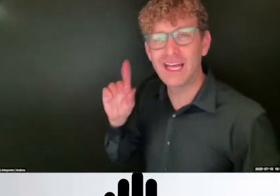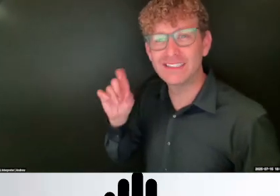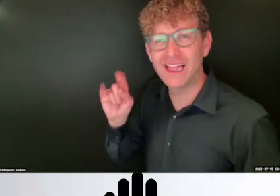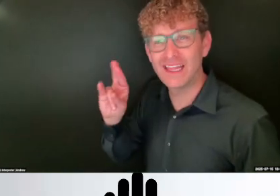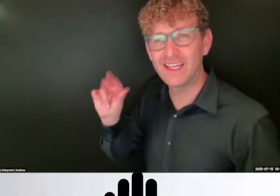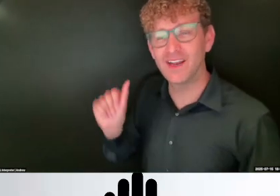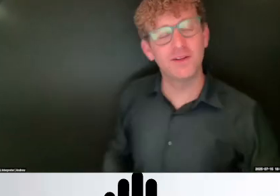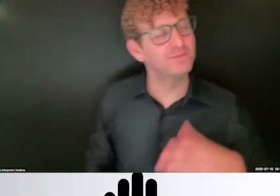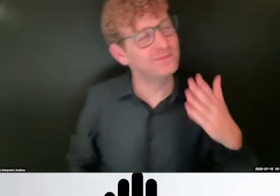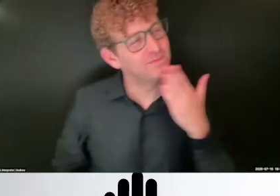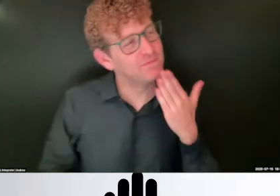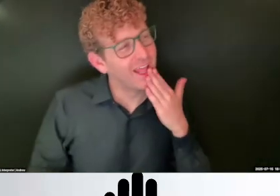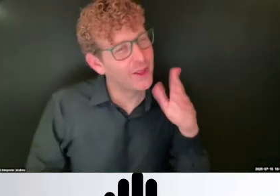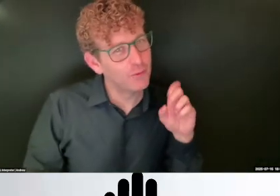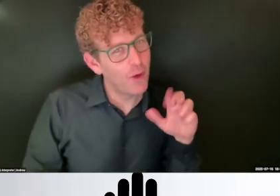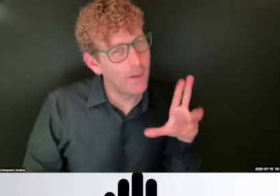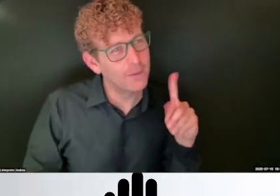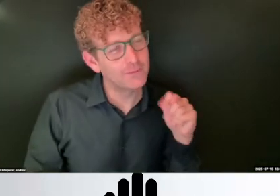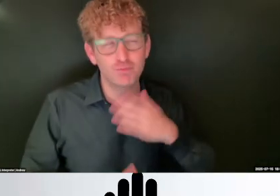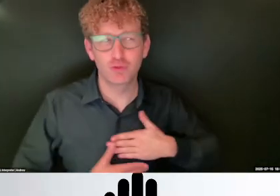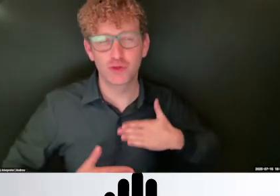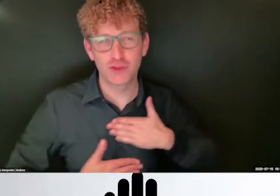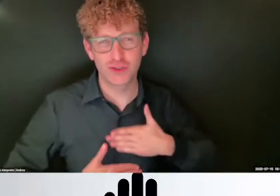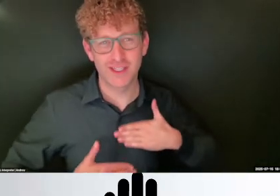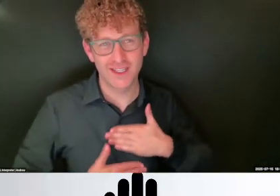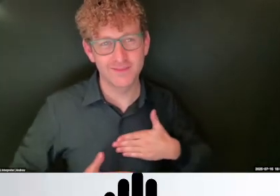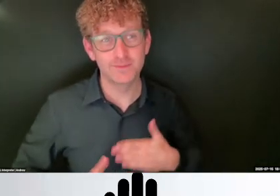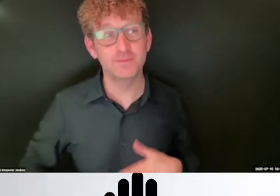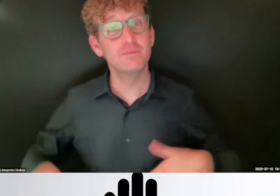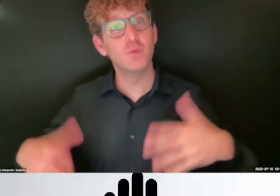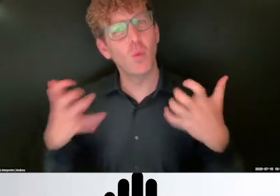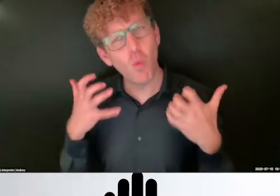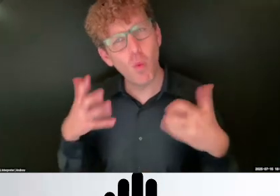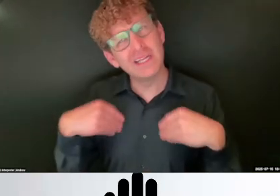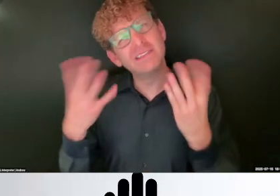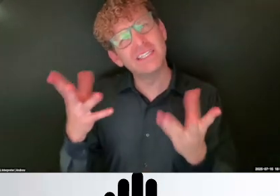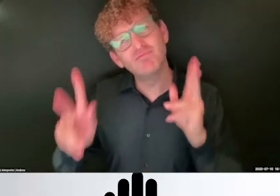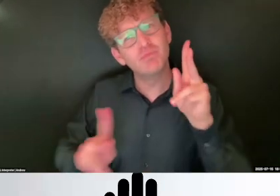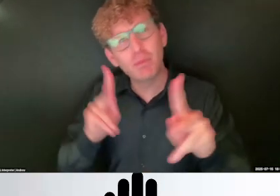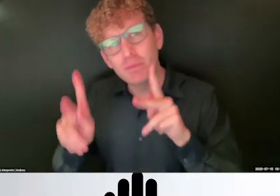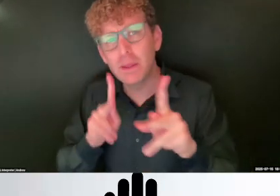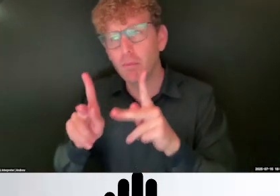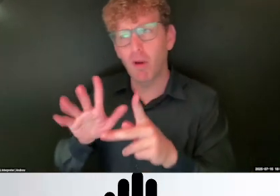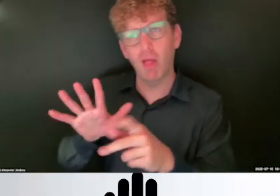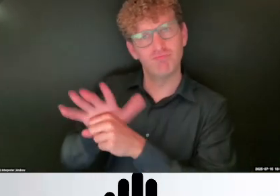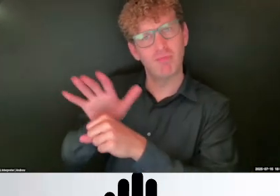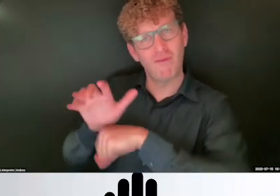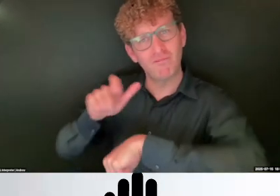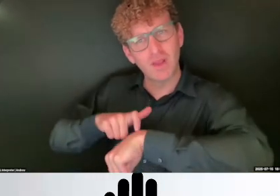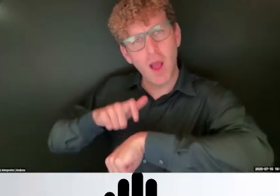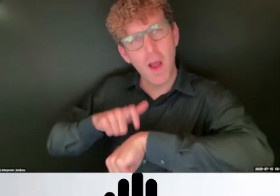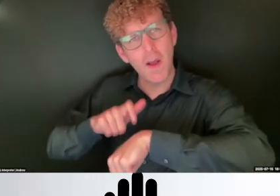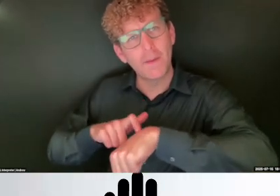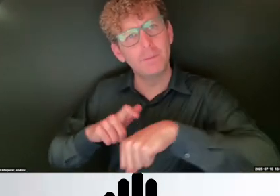Thank you, Robert. Appreciate that. We wanted to give folks plenty of time to form thoughts